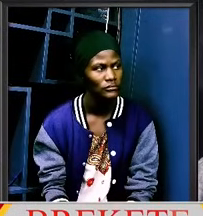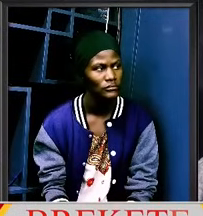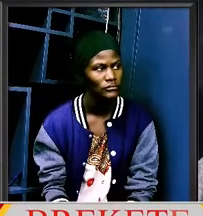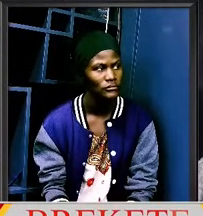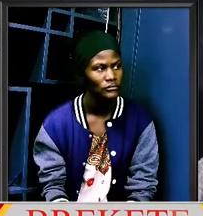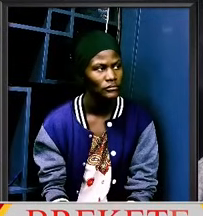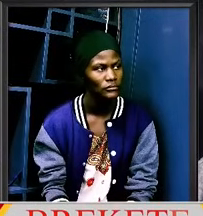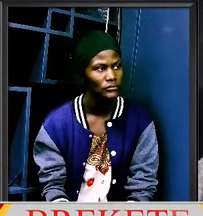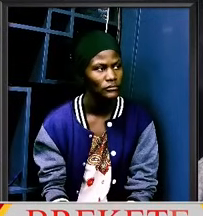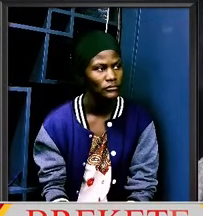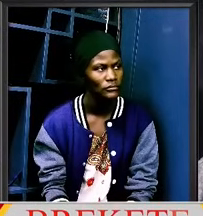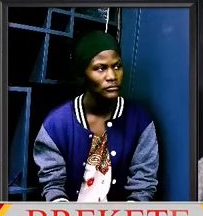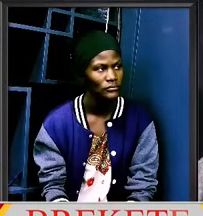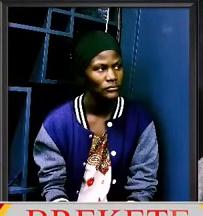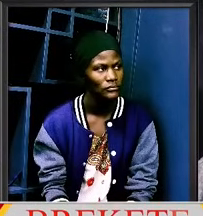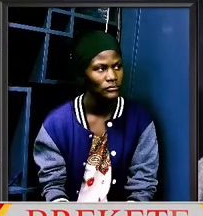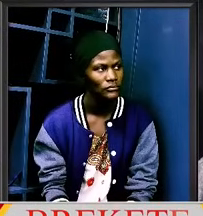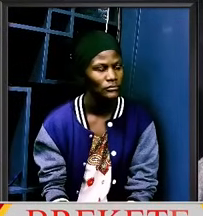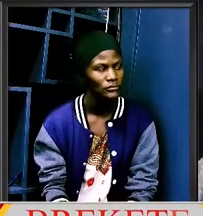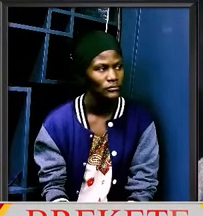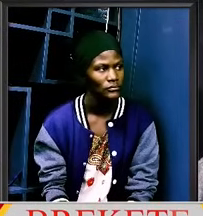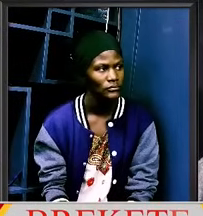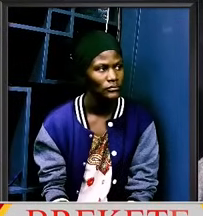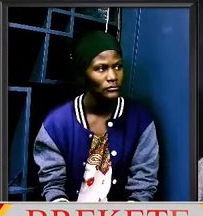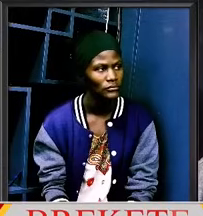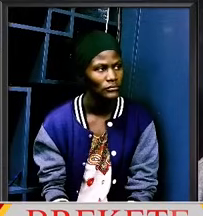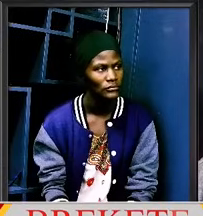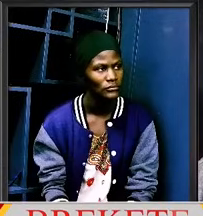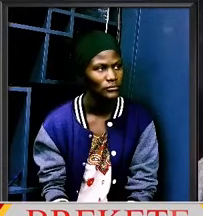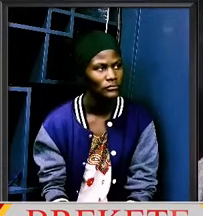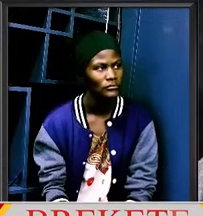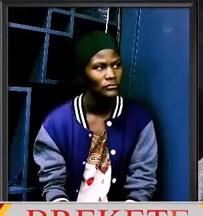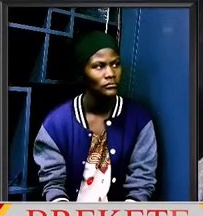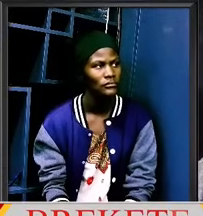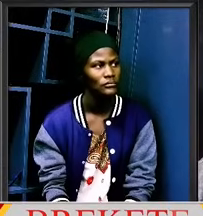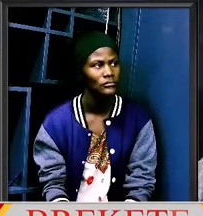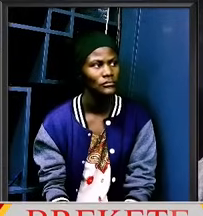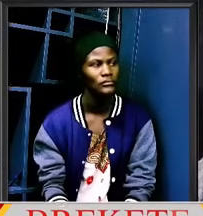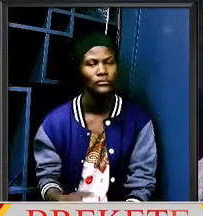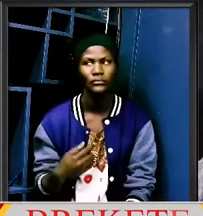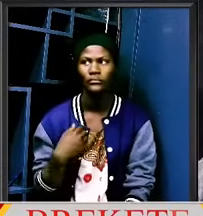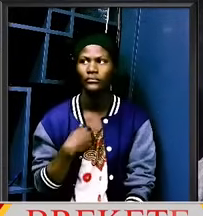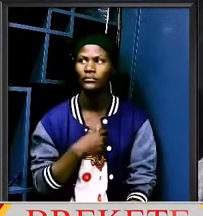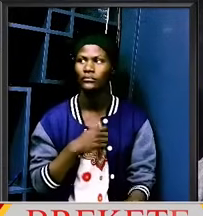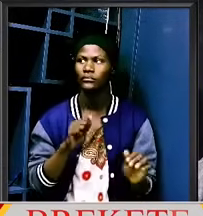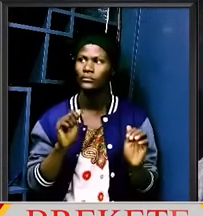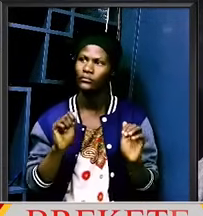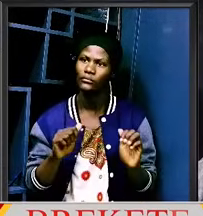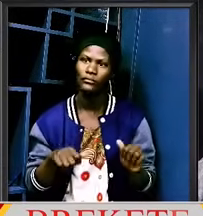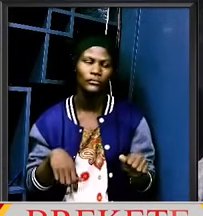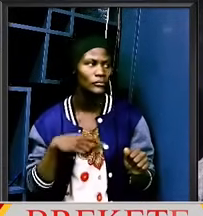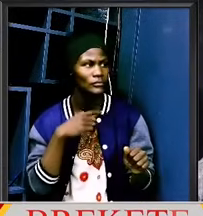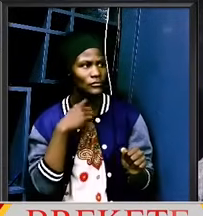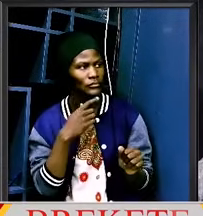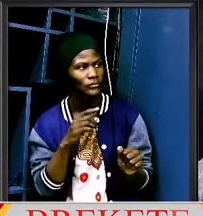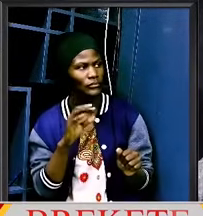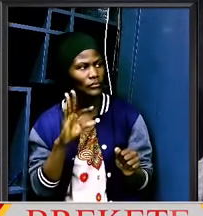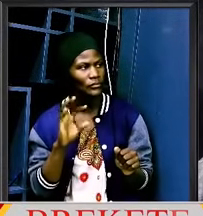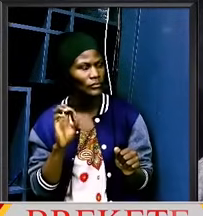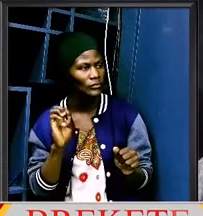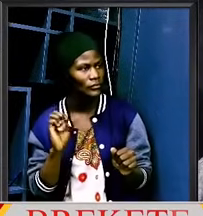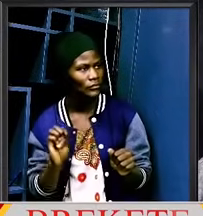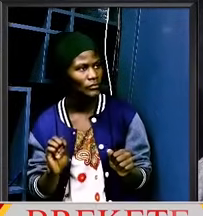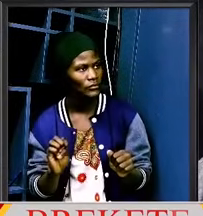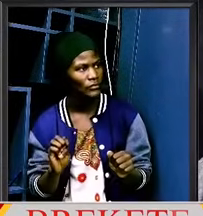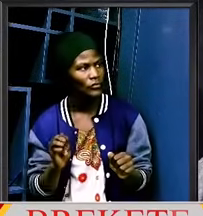Sir? Okay. Yes, sir. Sir, we can involve the SDF in this case.